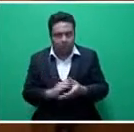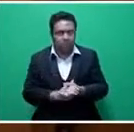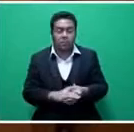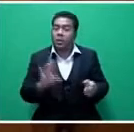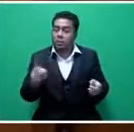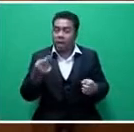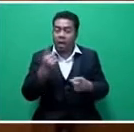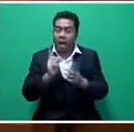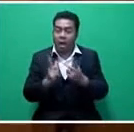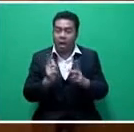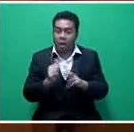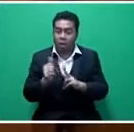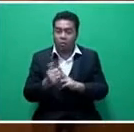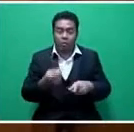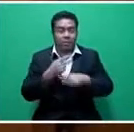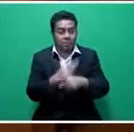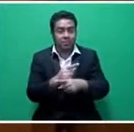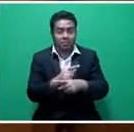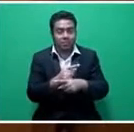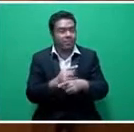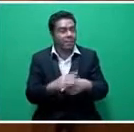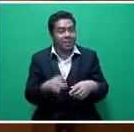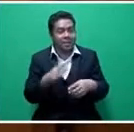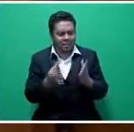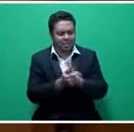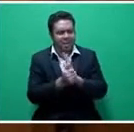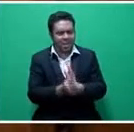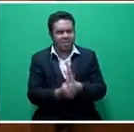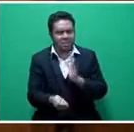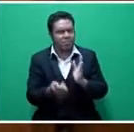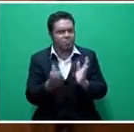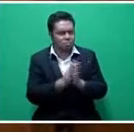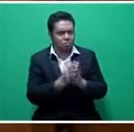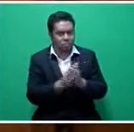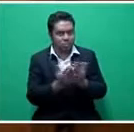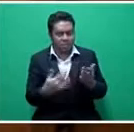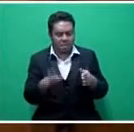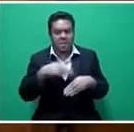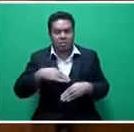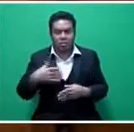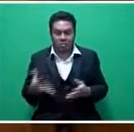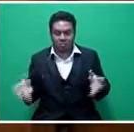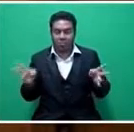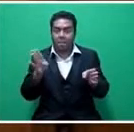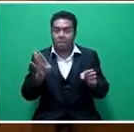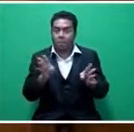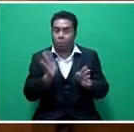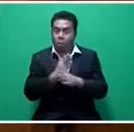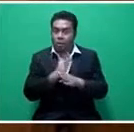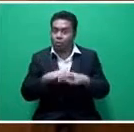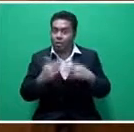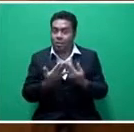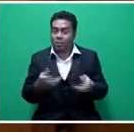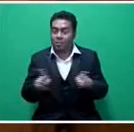Handbook 2020 and for the financial management arrangements for school policies. The ministry, in conjunction with the Ministry of Economy and Solicitor